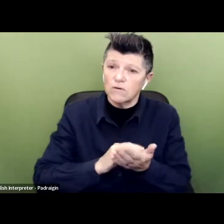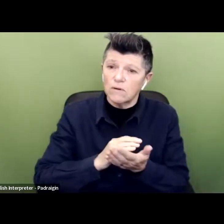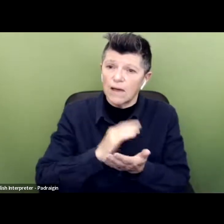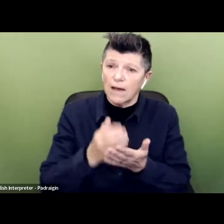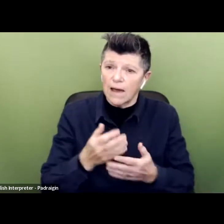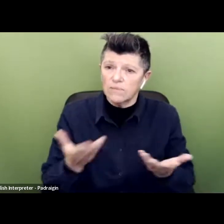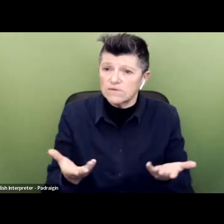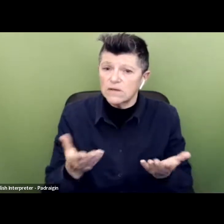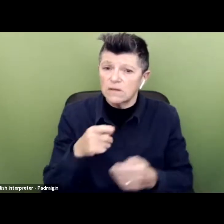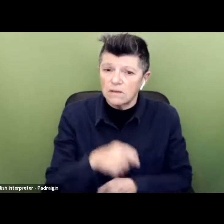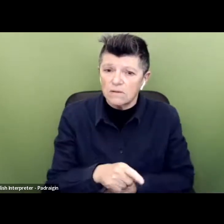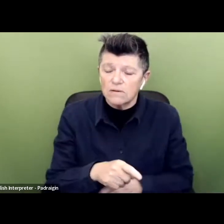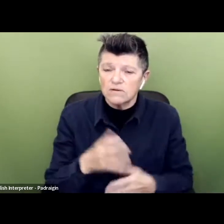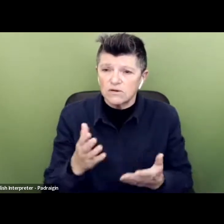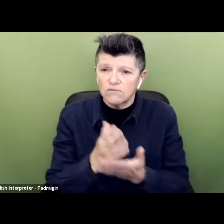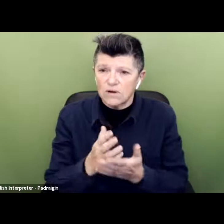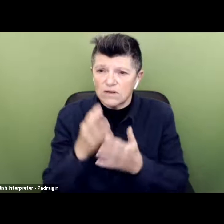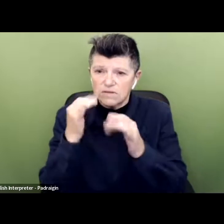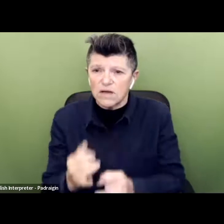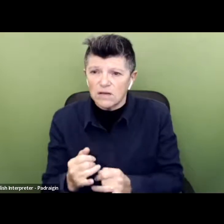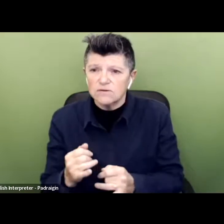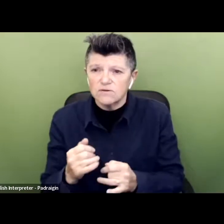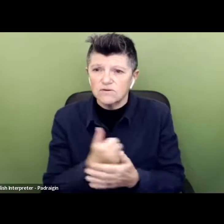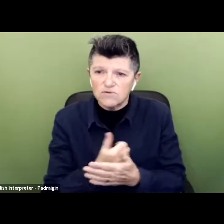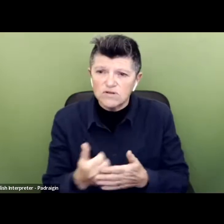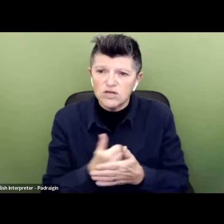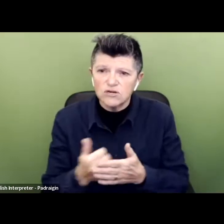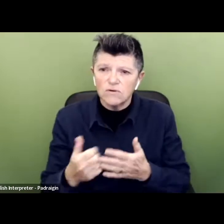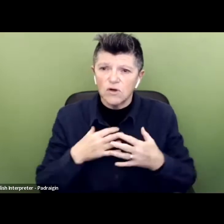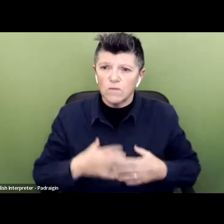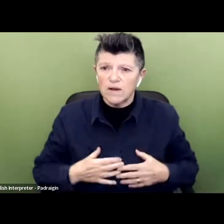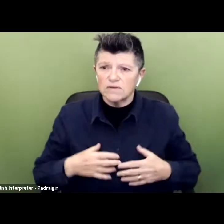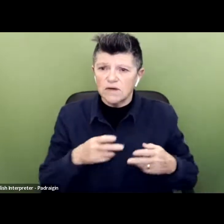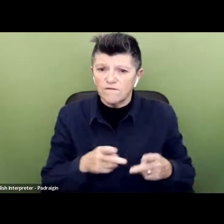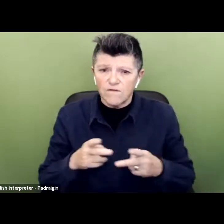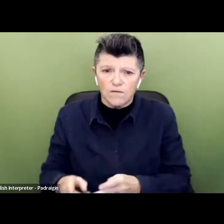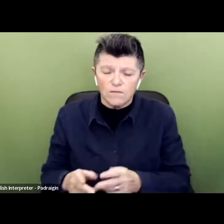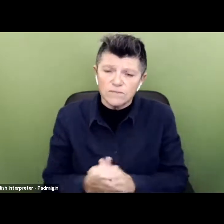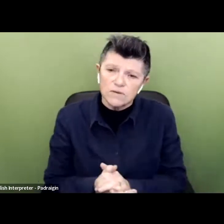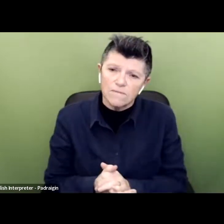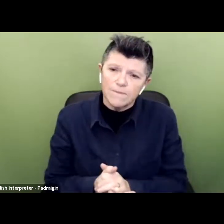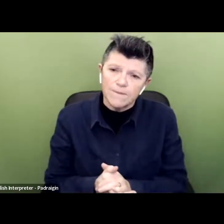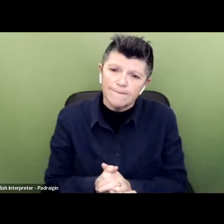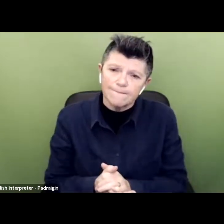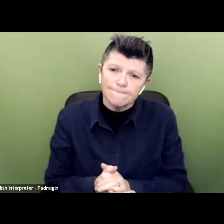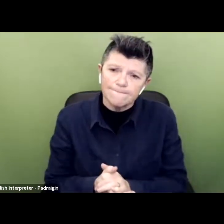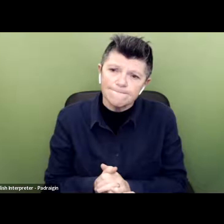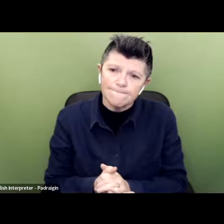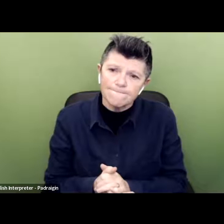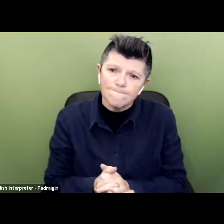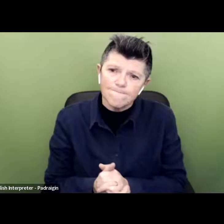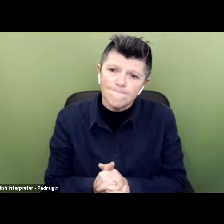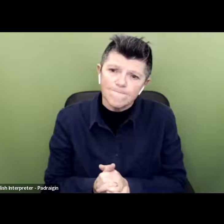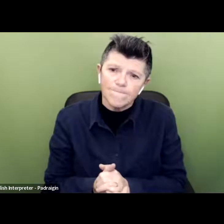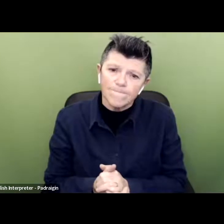traditional humanities forms, and this very big age divide. And much of the sociological research I've done